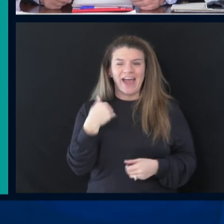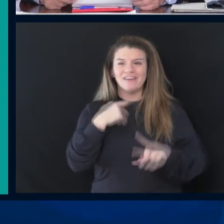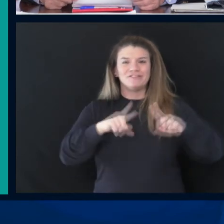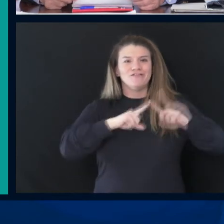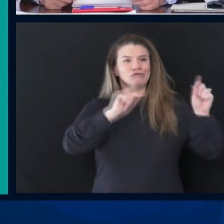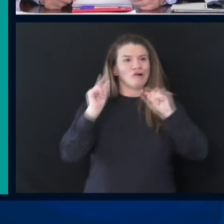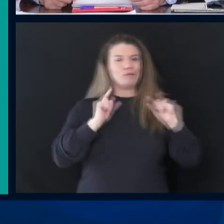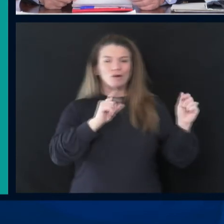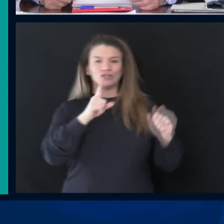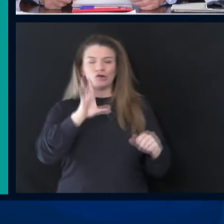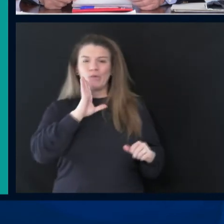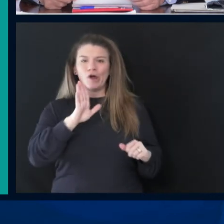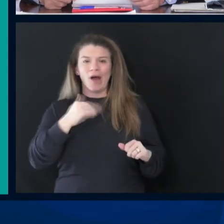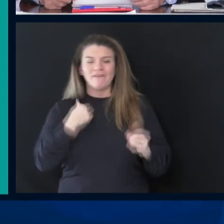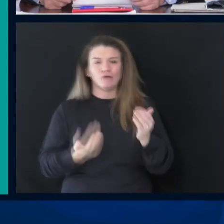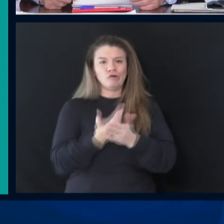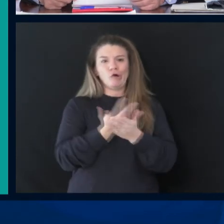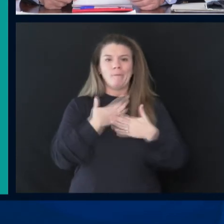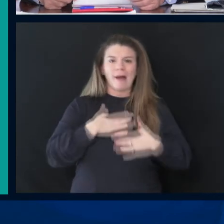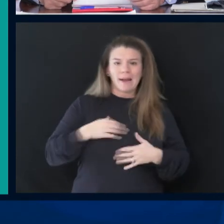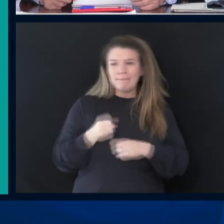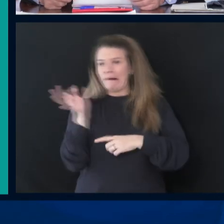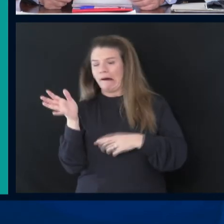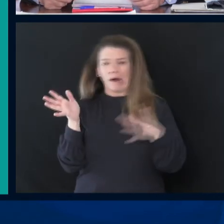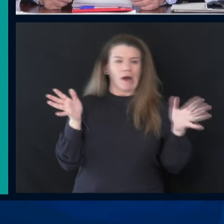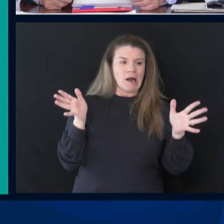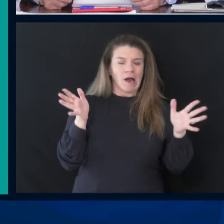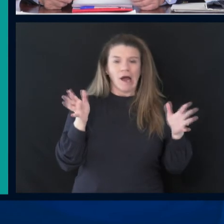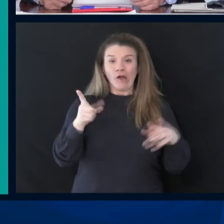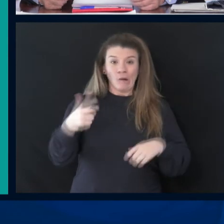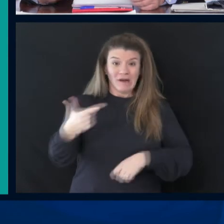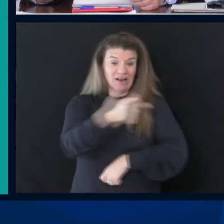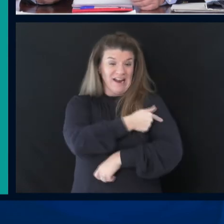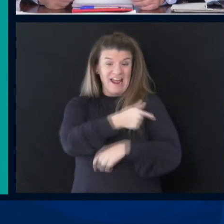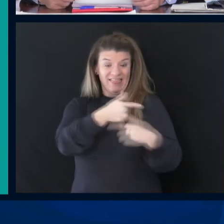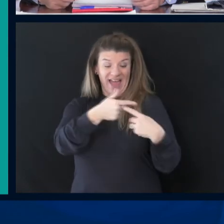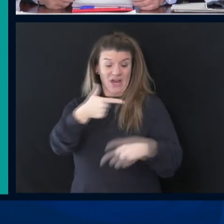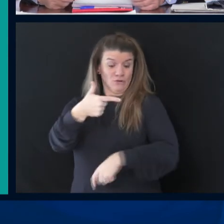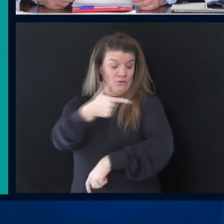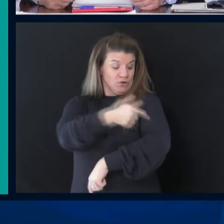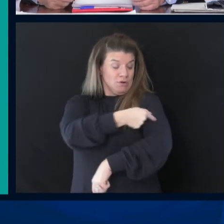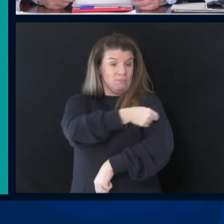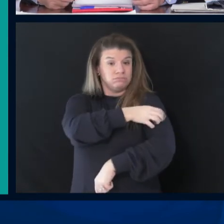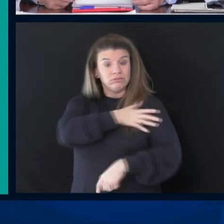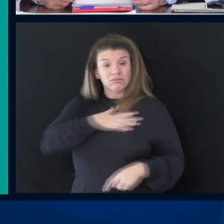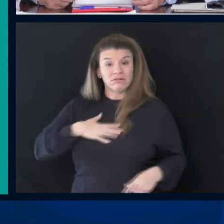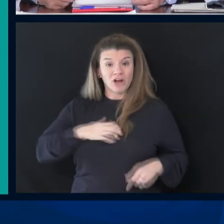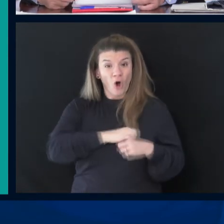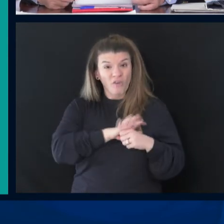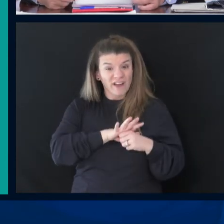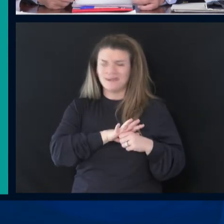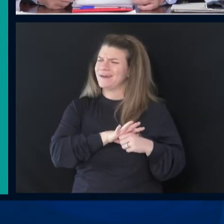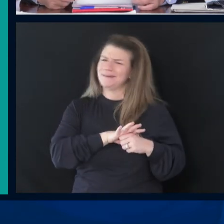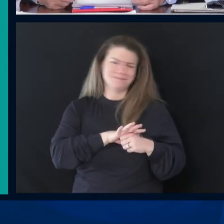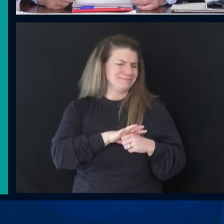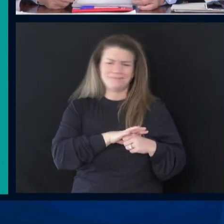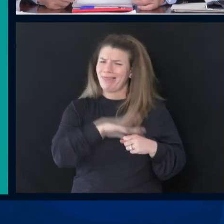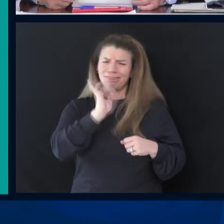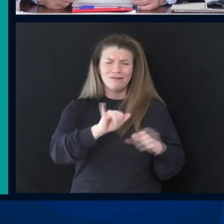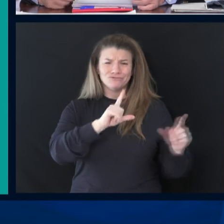another hand or getting COVID from taking the vaccine is just that. It's just a taboo that we need